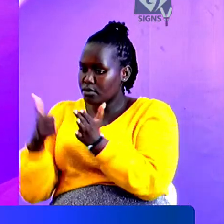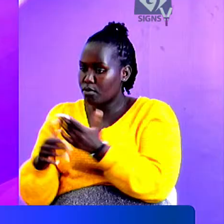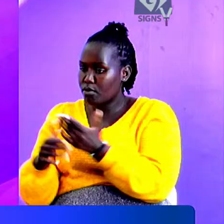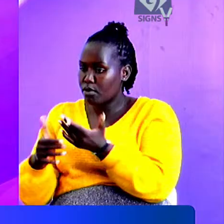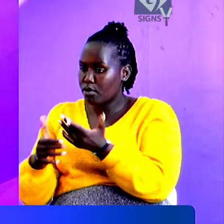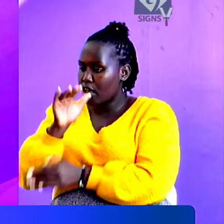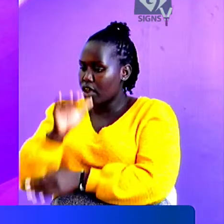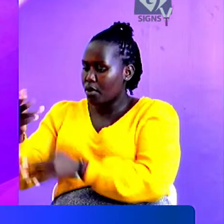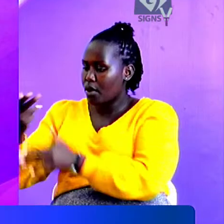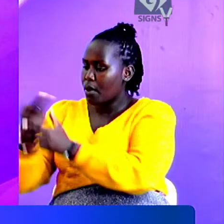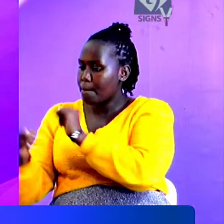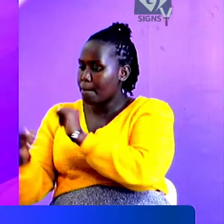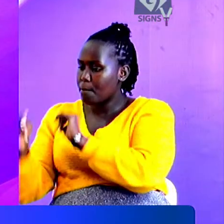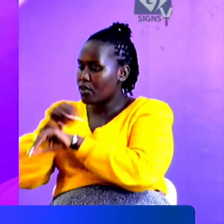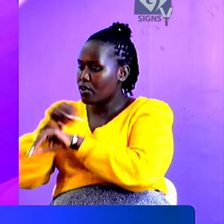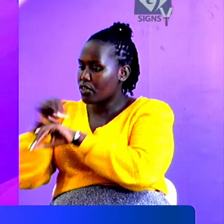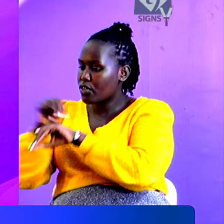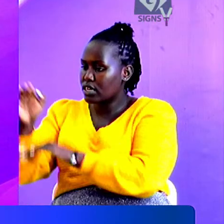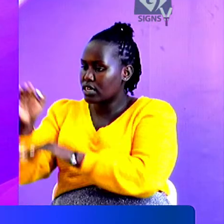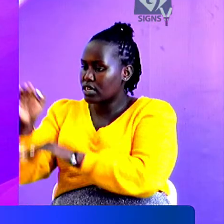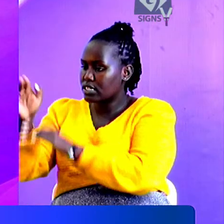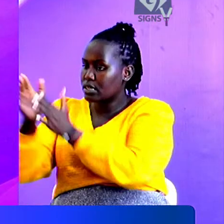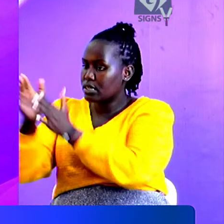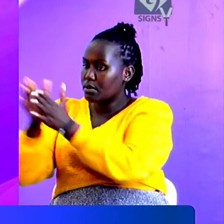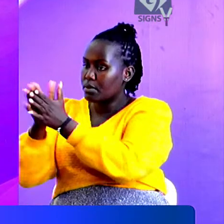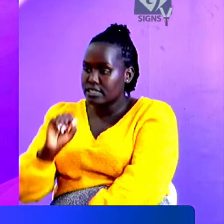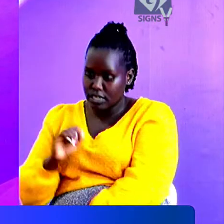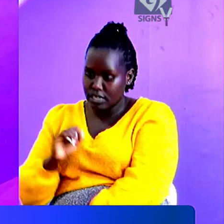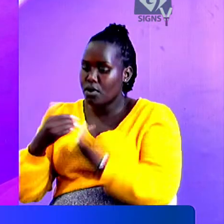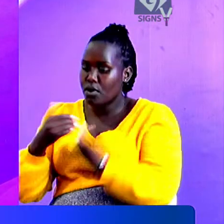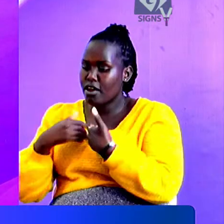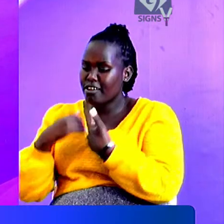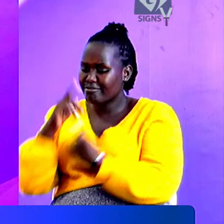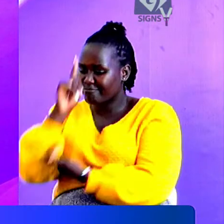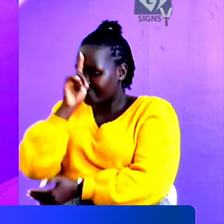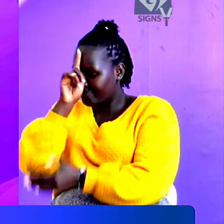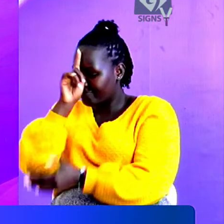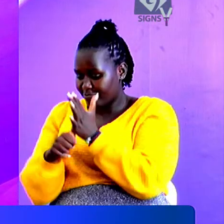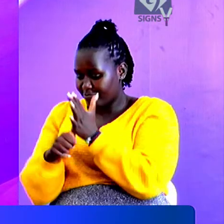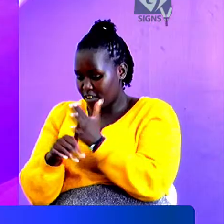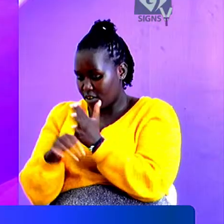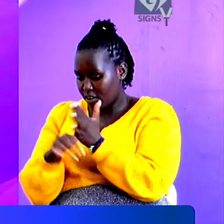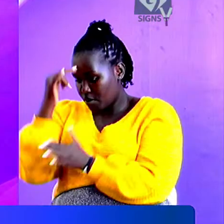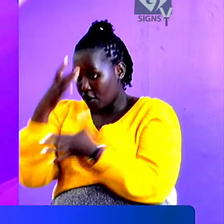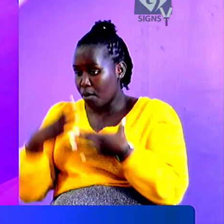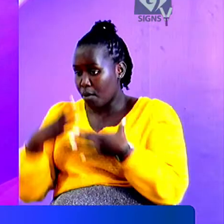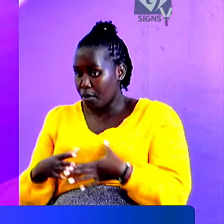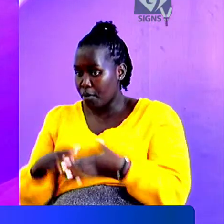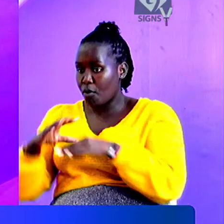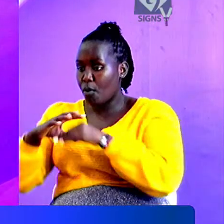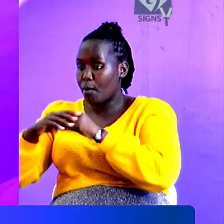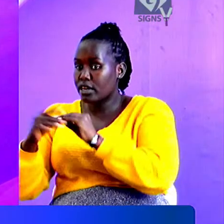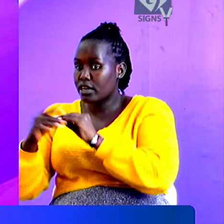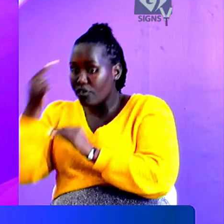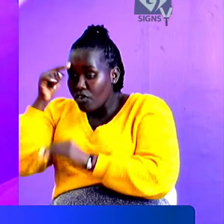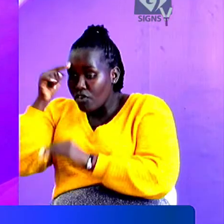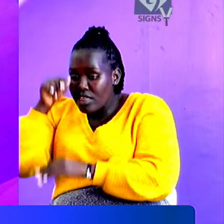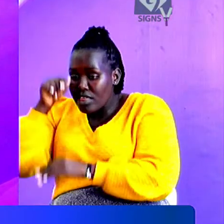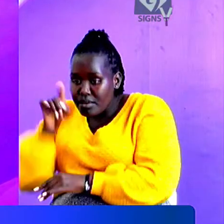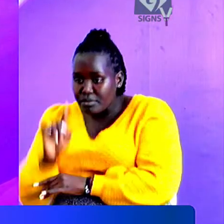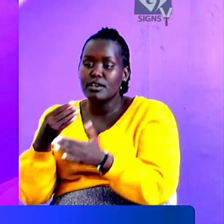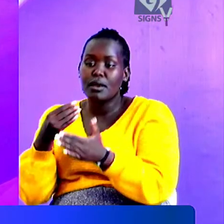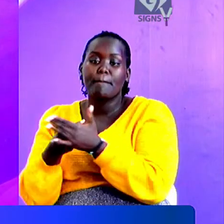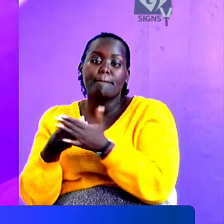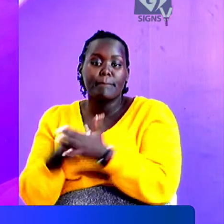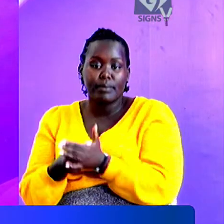both National Assembly and Senate. And the Senate. There's a very serious problem because people are creating for themselves money. All right? Yeah.